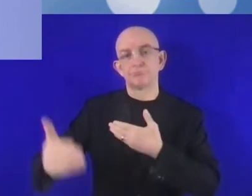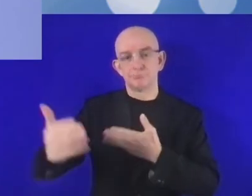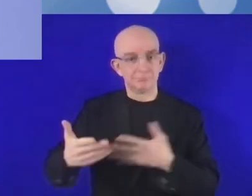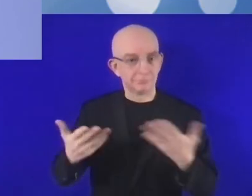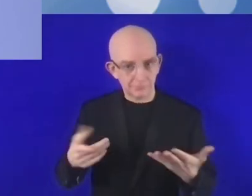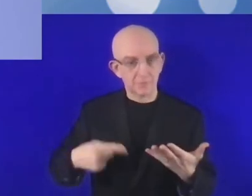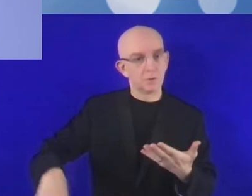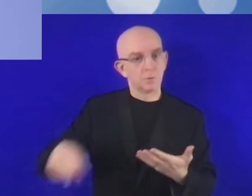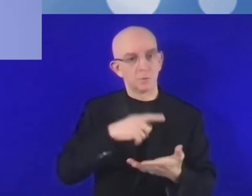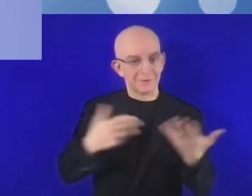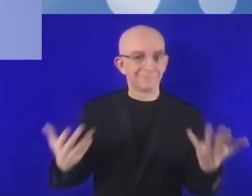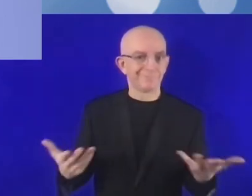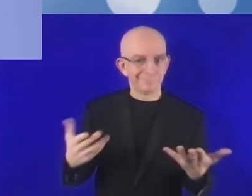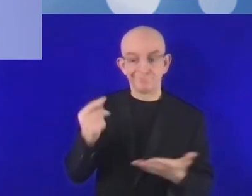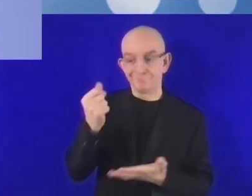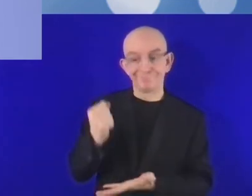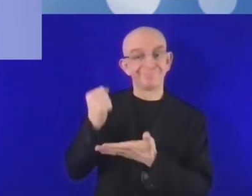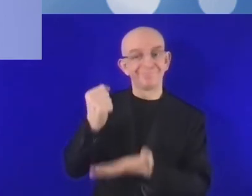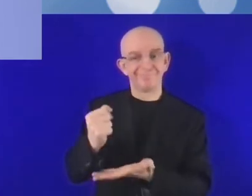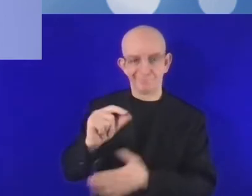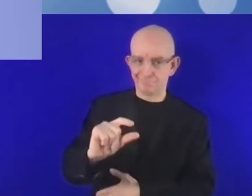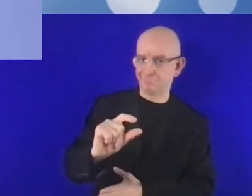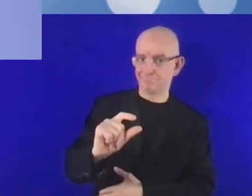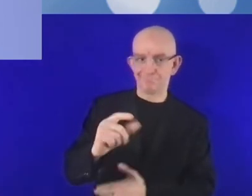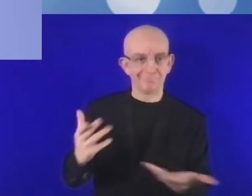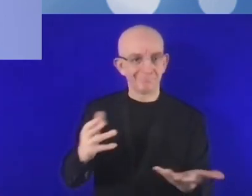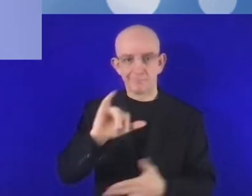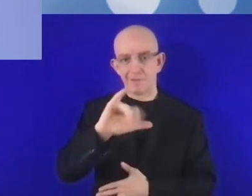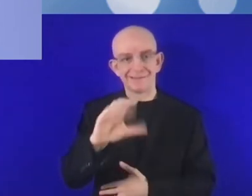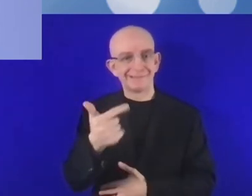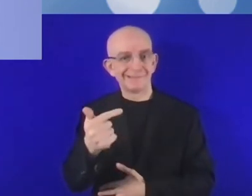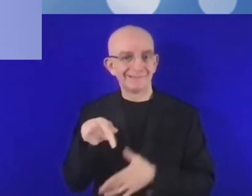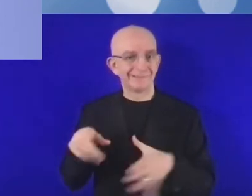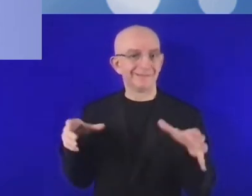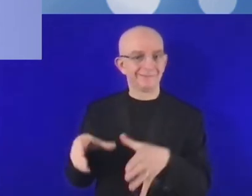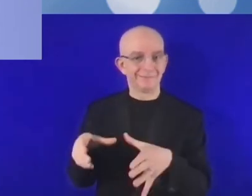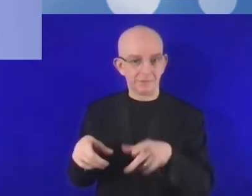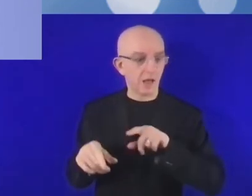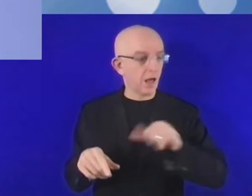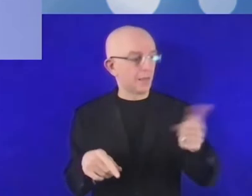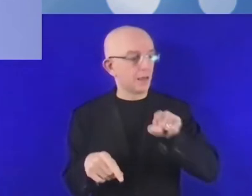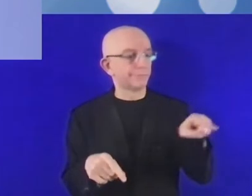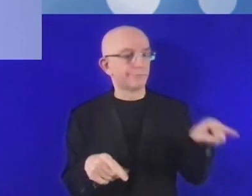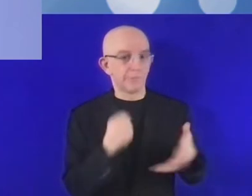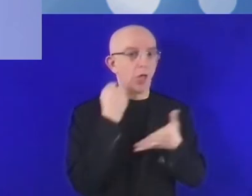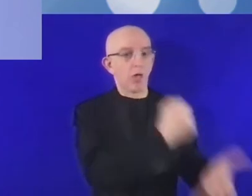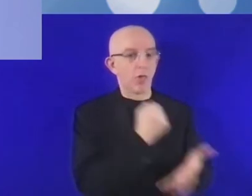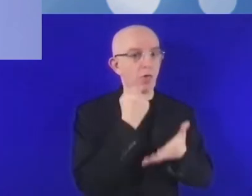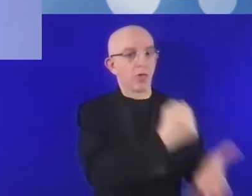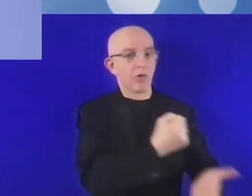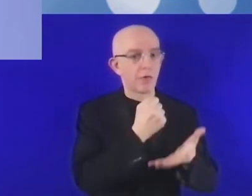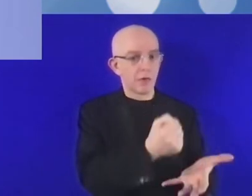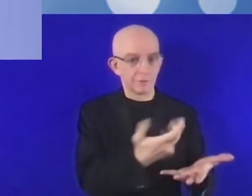with other major economies as the u.s and japan according to the latest